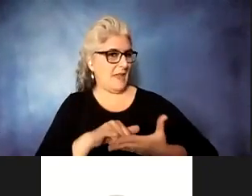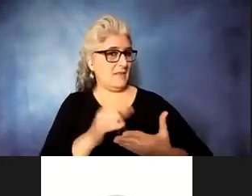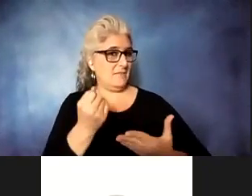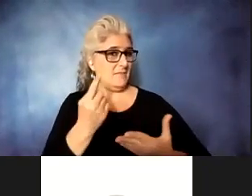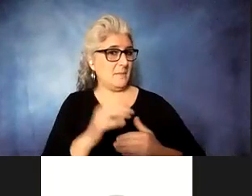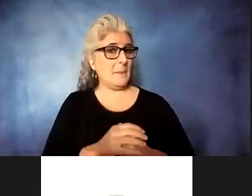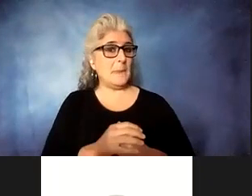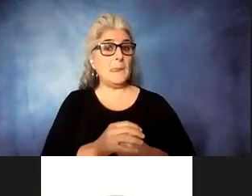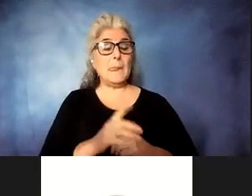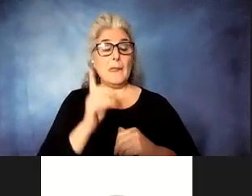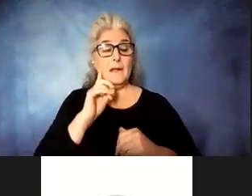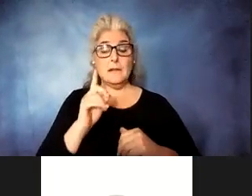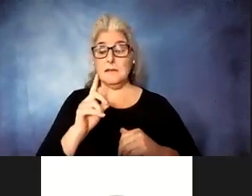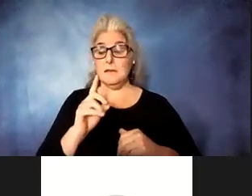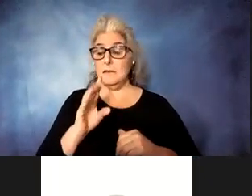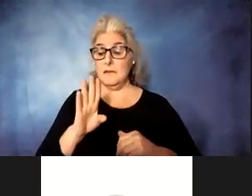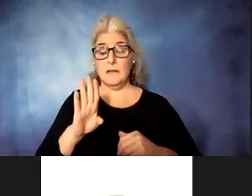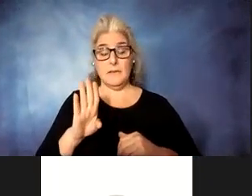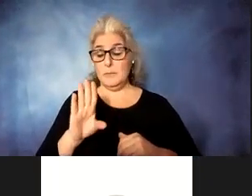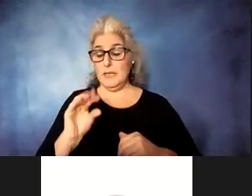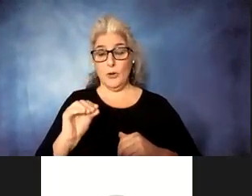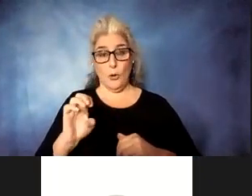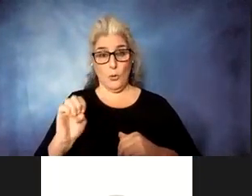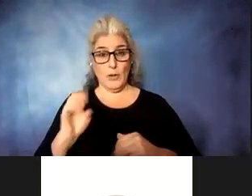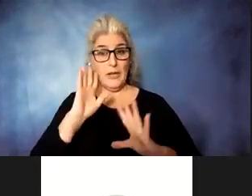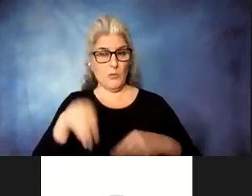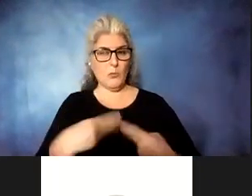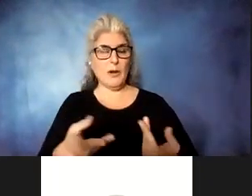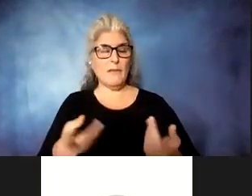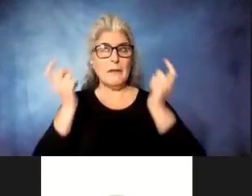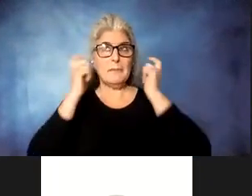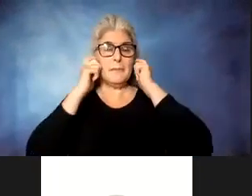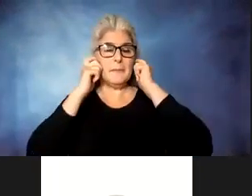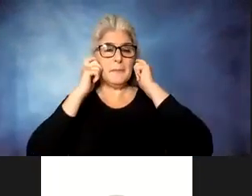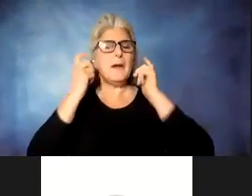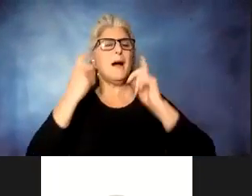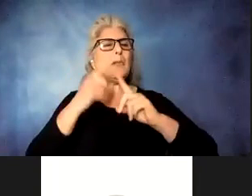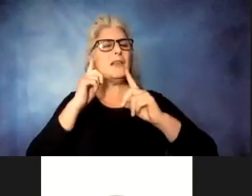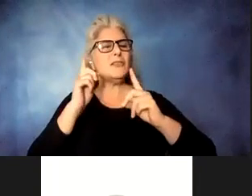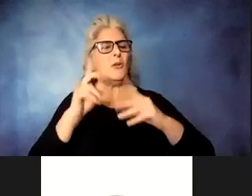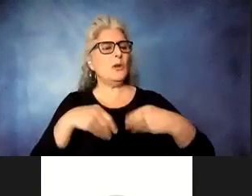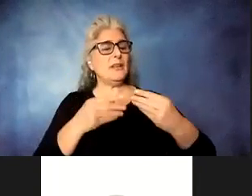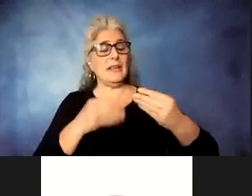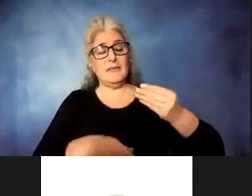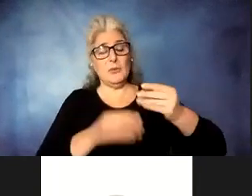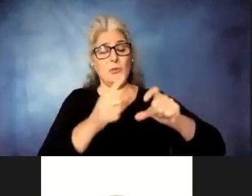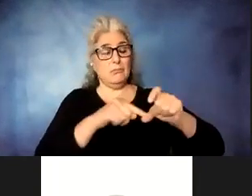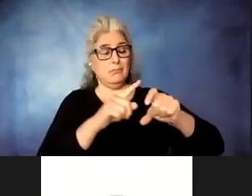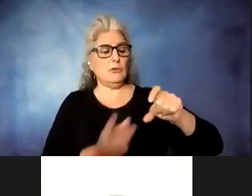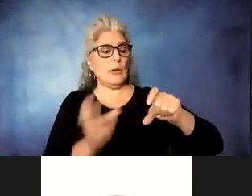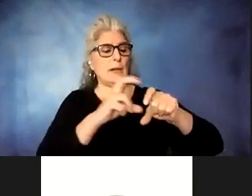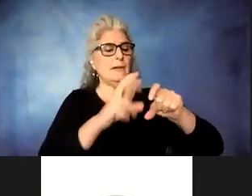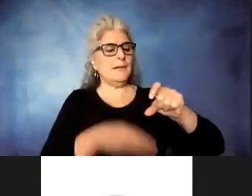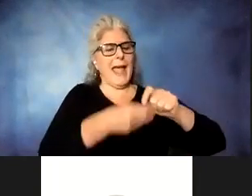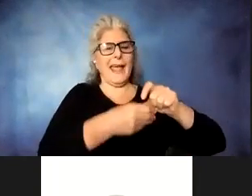provides headphones with disposable covers, but voters are also welcome to use their own headphones if they prefer. The audio will only